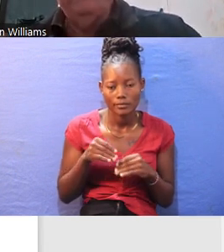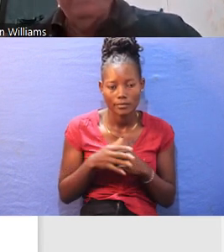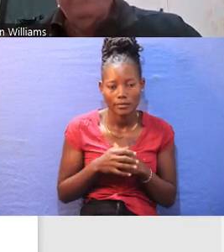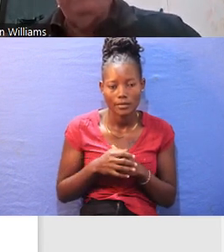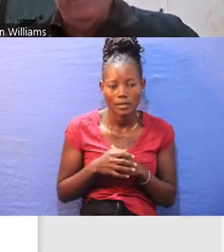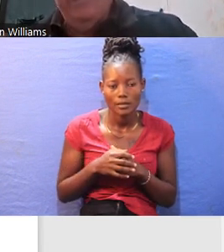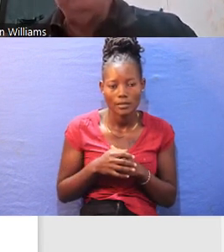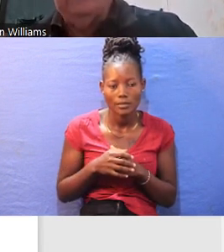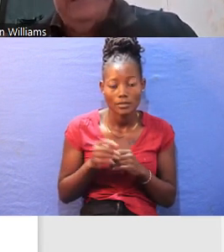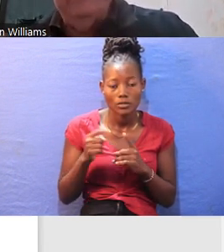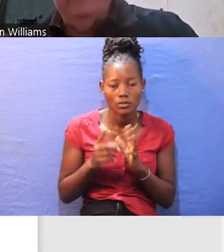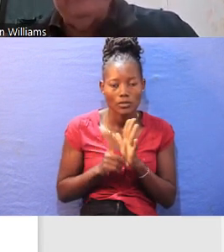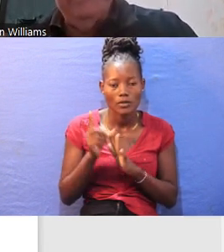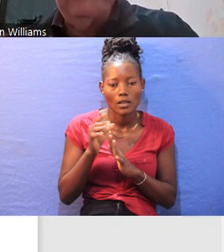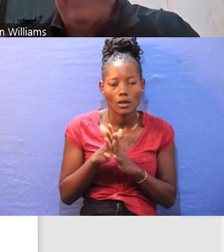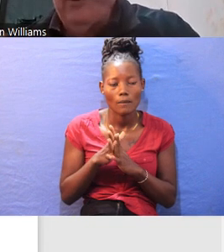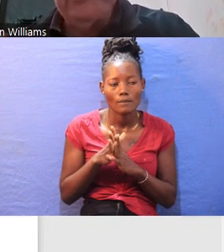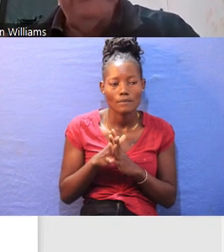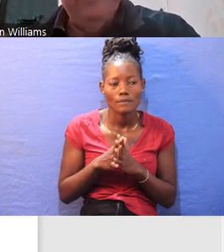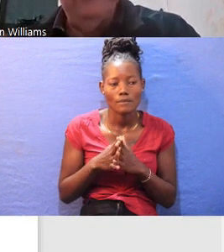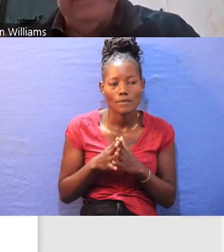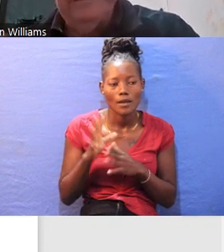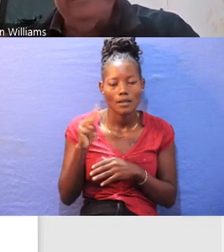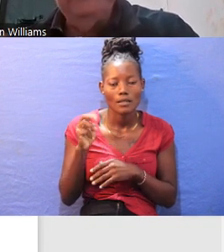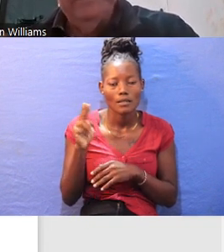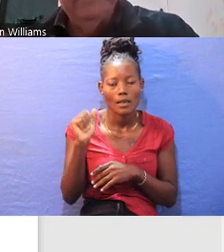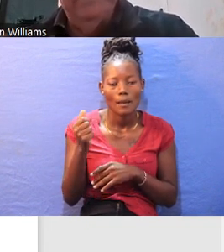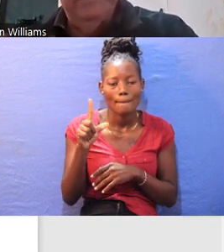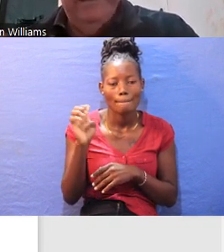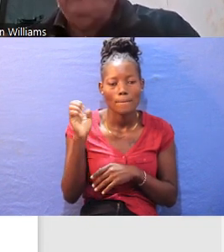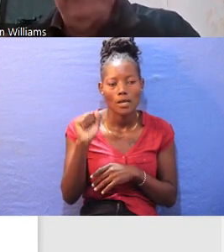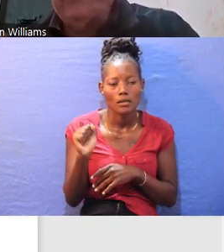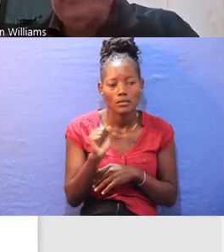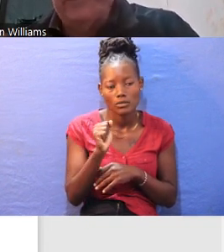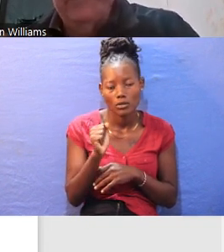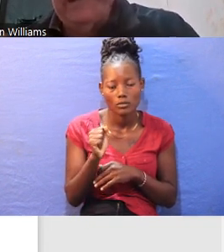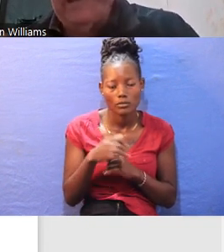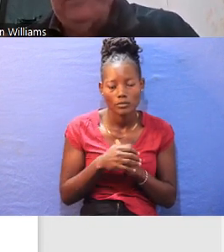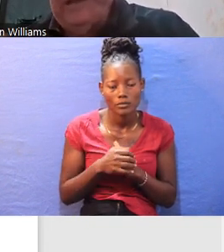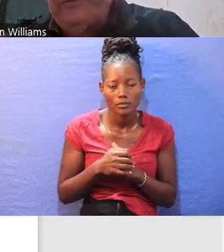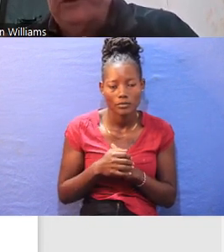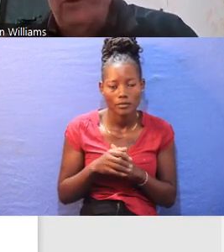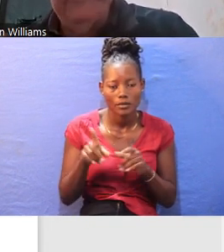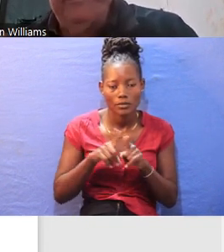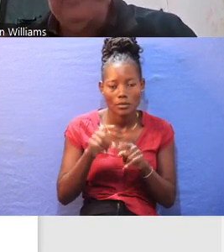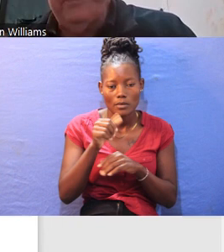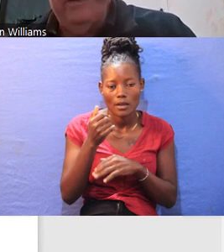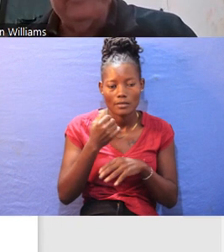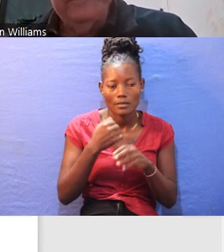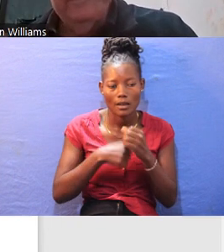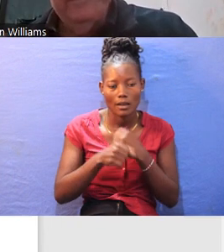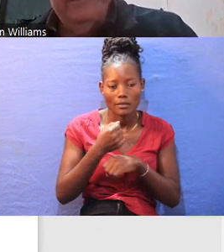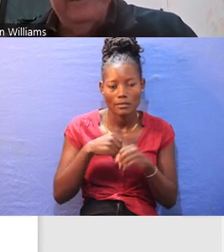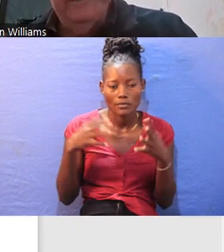muscles, but I had to limit the amount of hypertrophy that we did, even some exercises. I've had athletes that I took off the bench